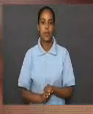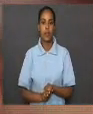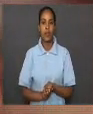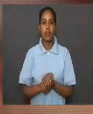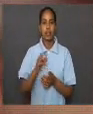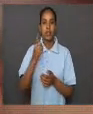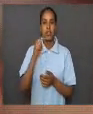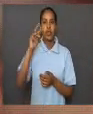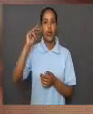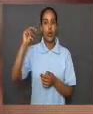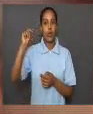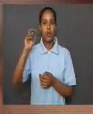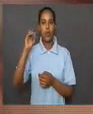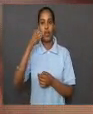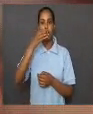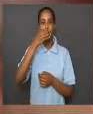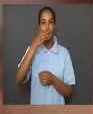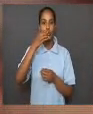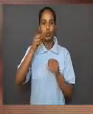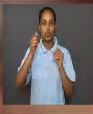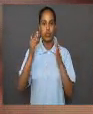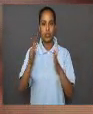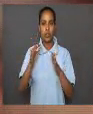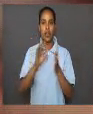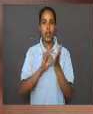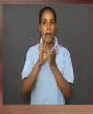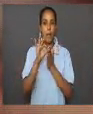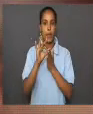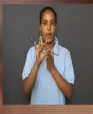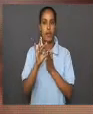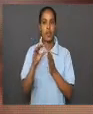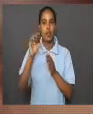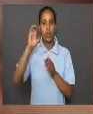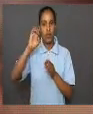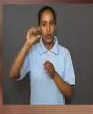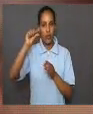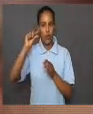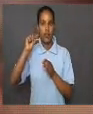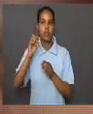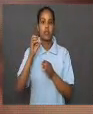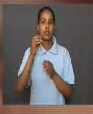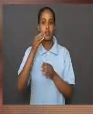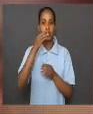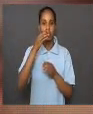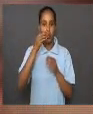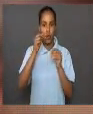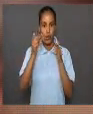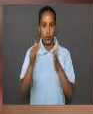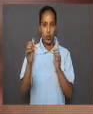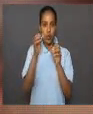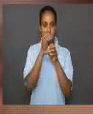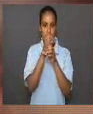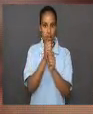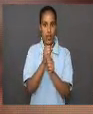The normality of a solution is the number of equivalents of the solute contained